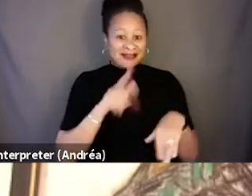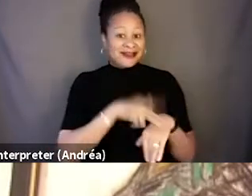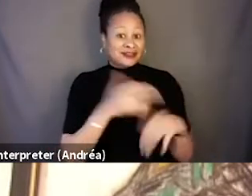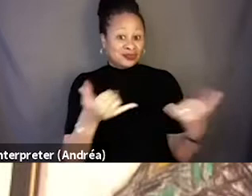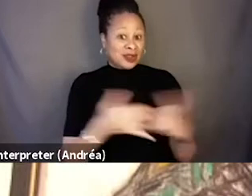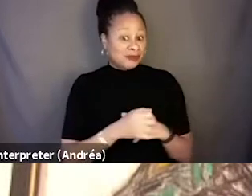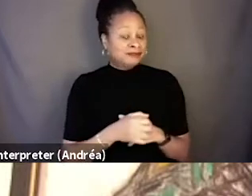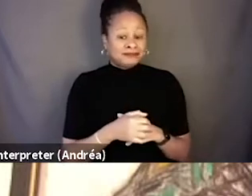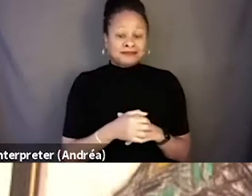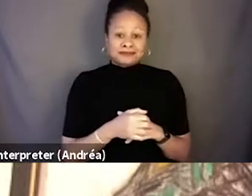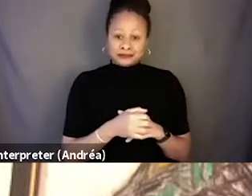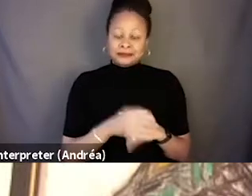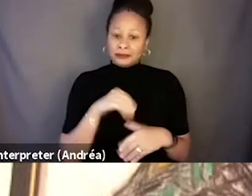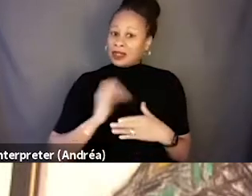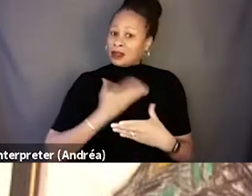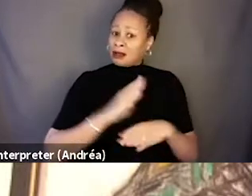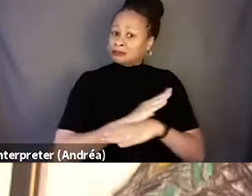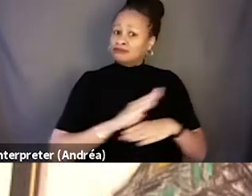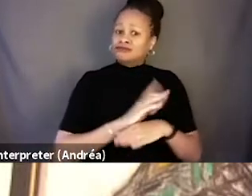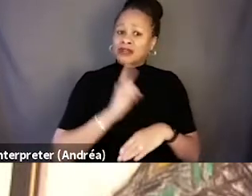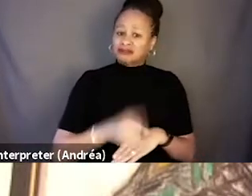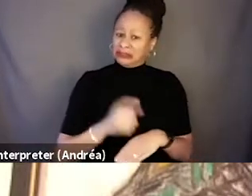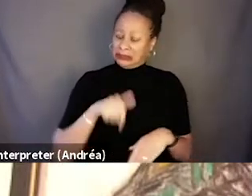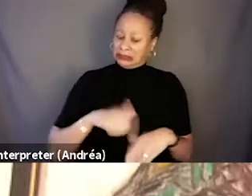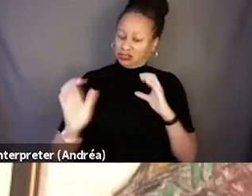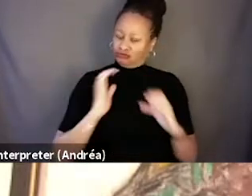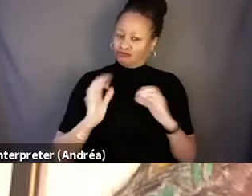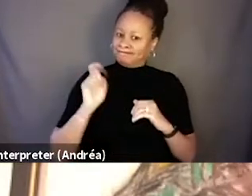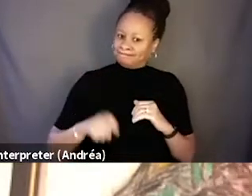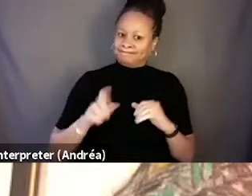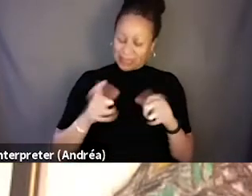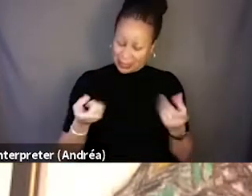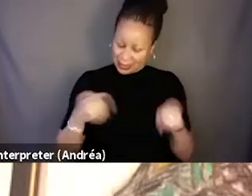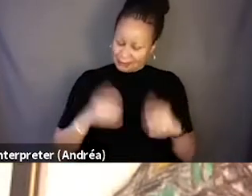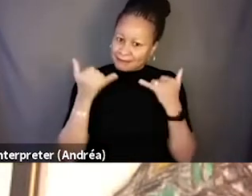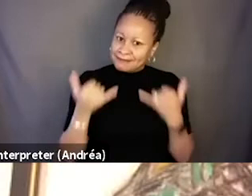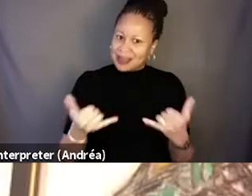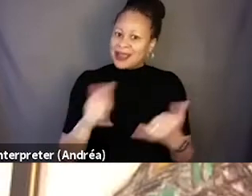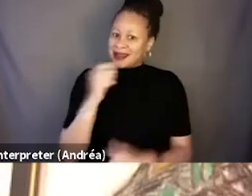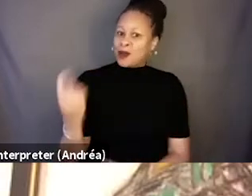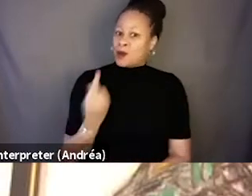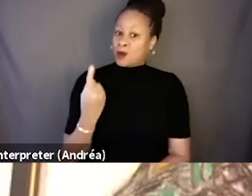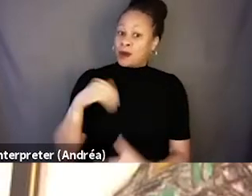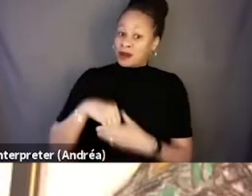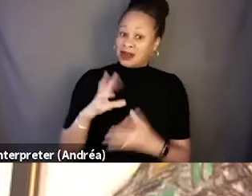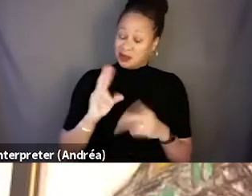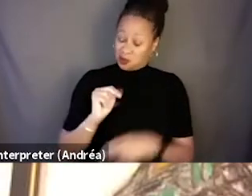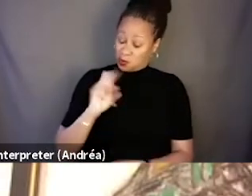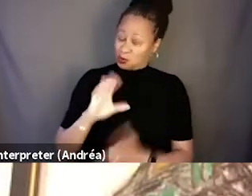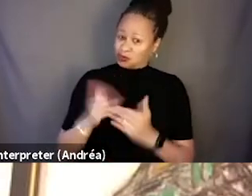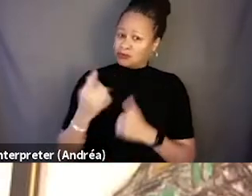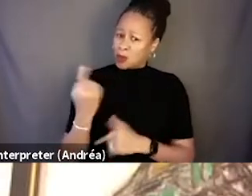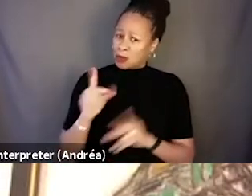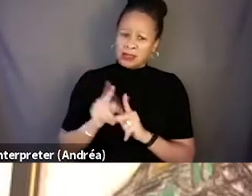today and in our industry. This is a conversation that needs to be taking place not just in newsrooms around the